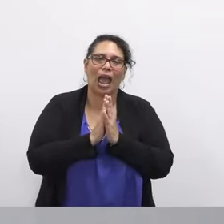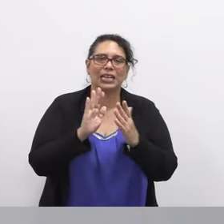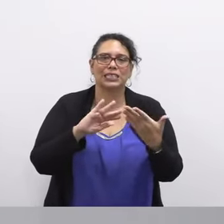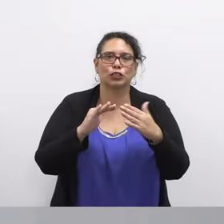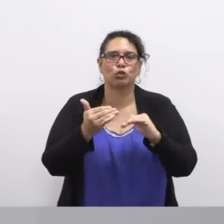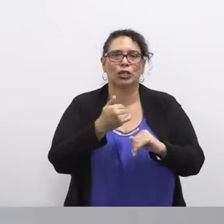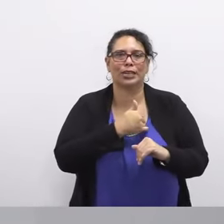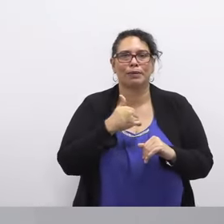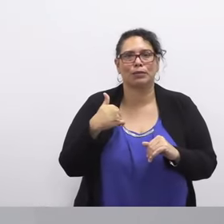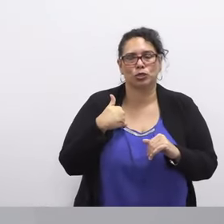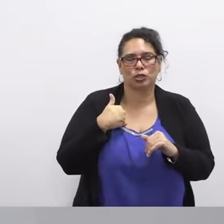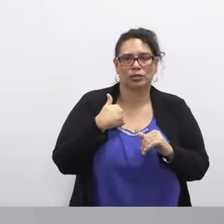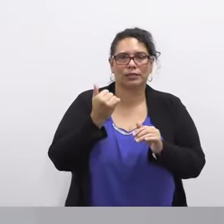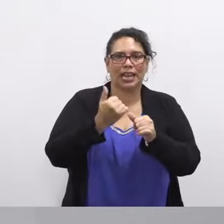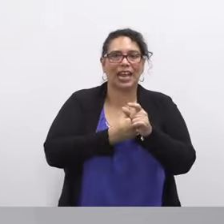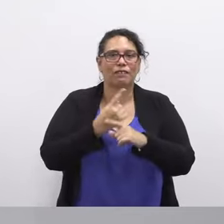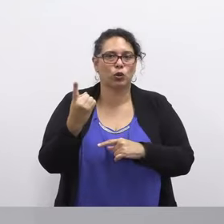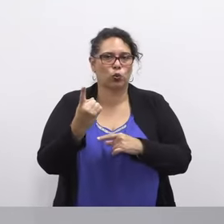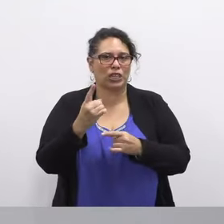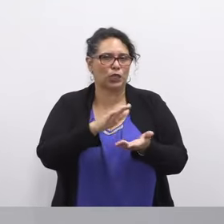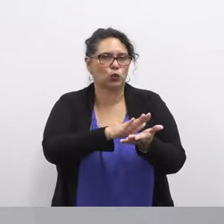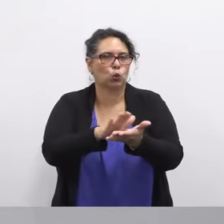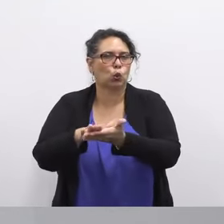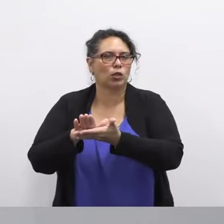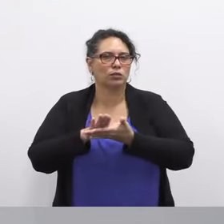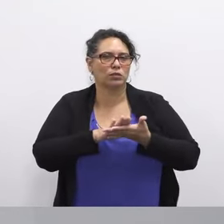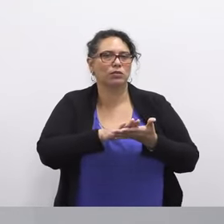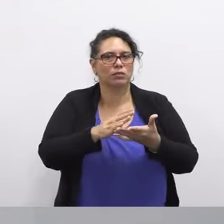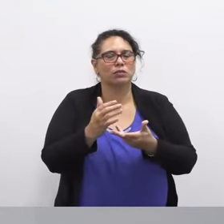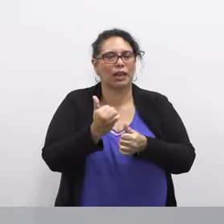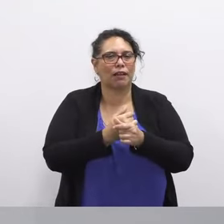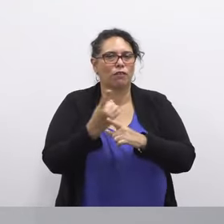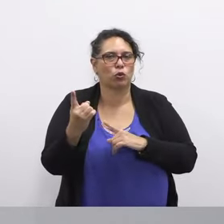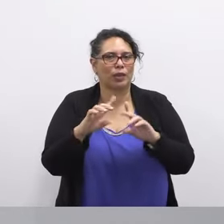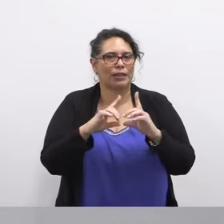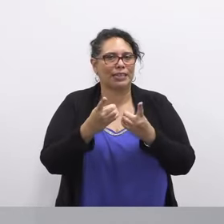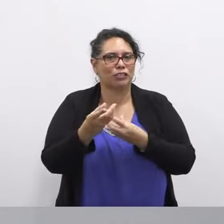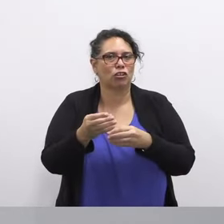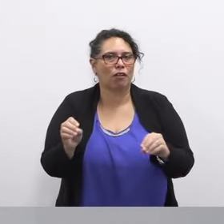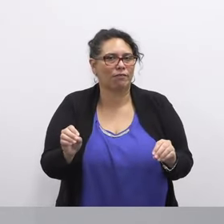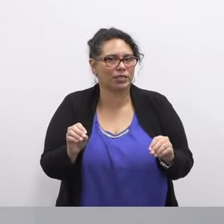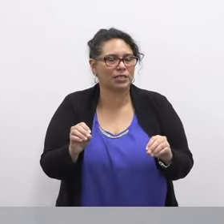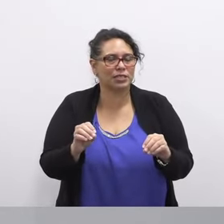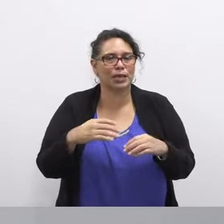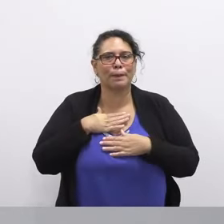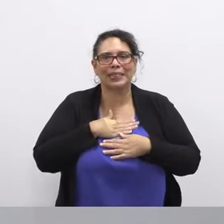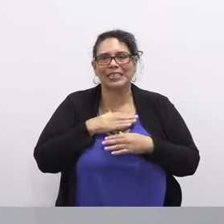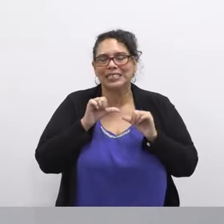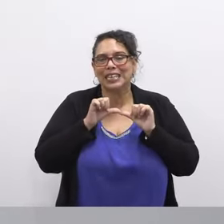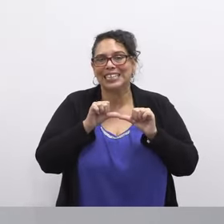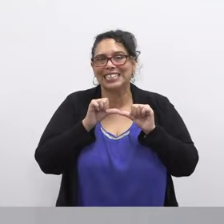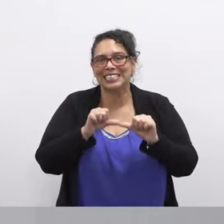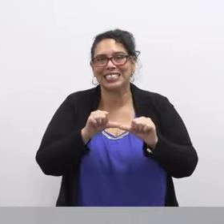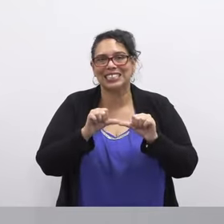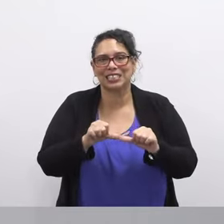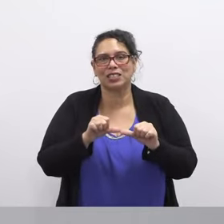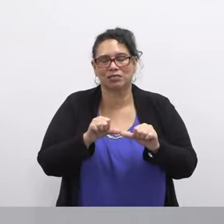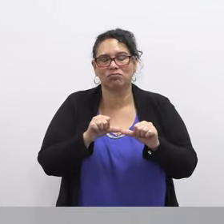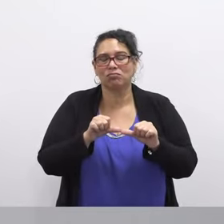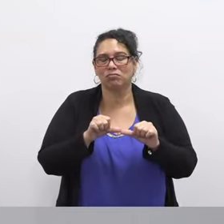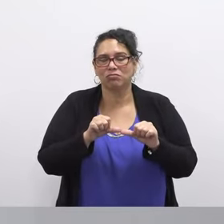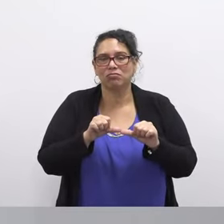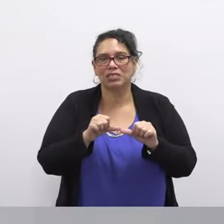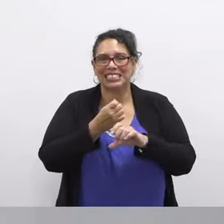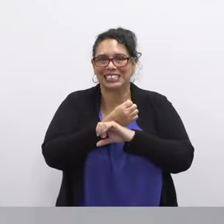members, everyone at our school sites and here in our district offices, to please continue upholding our safety and